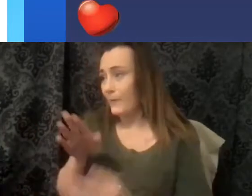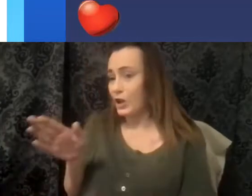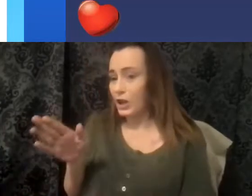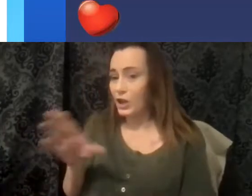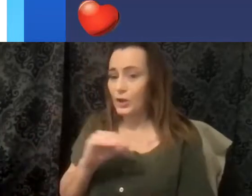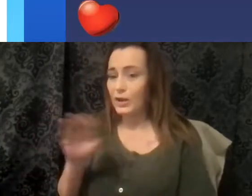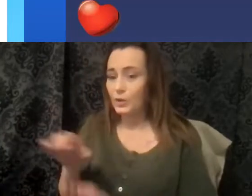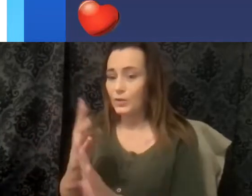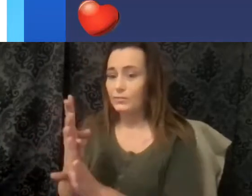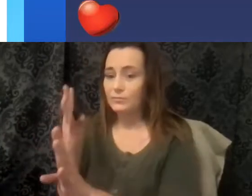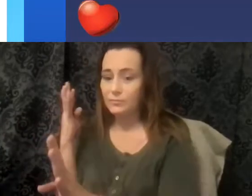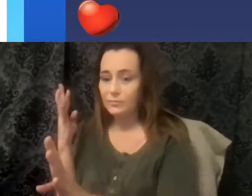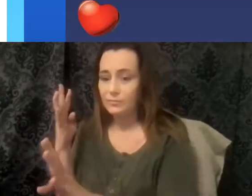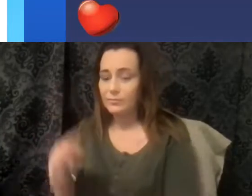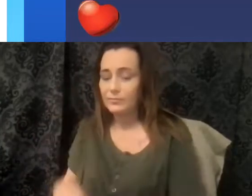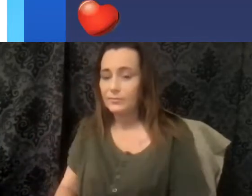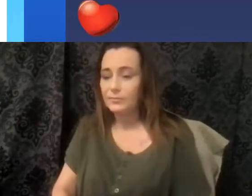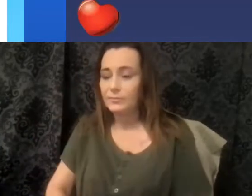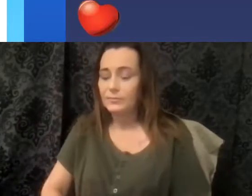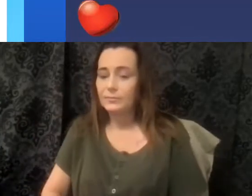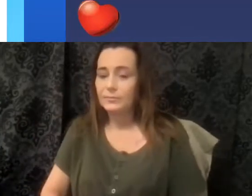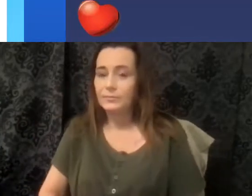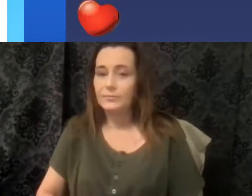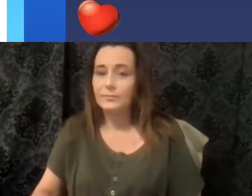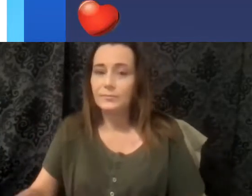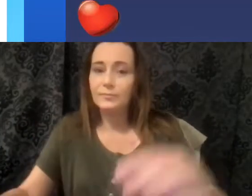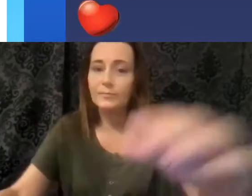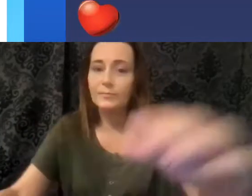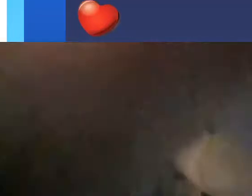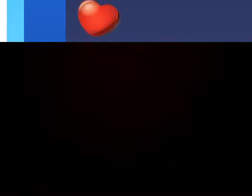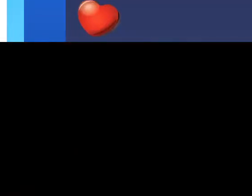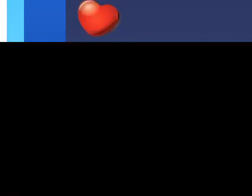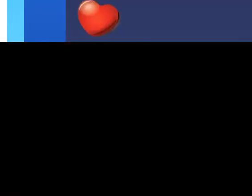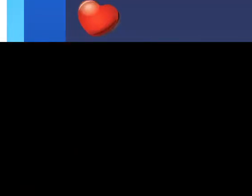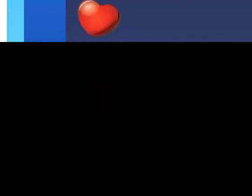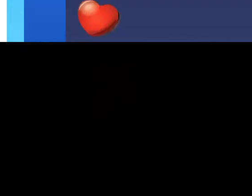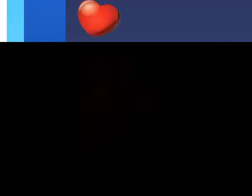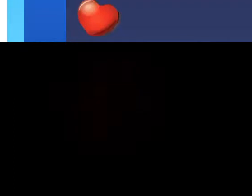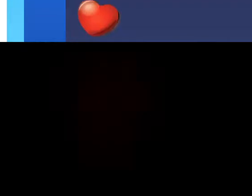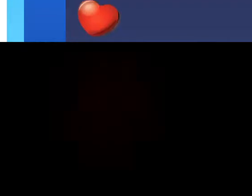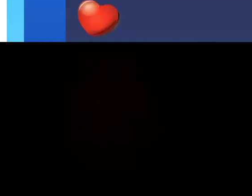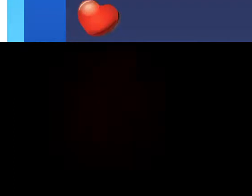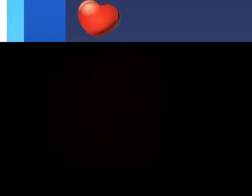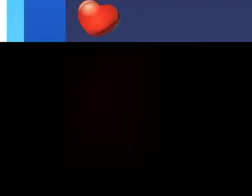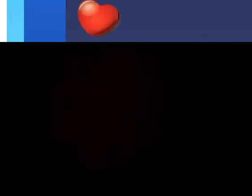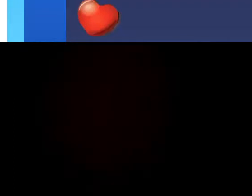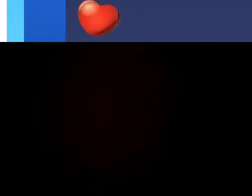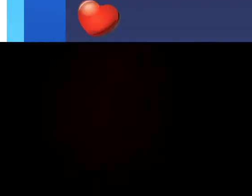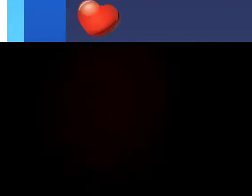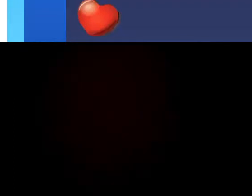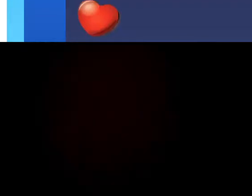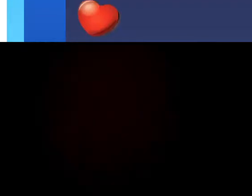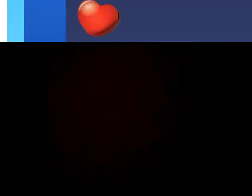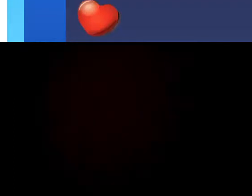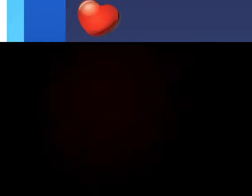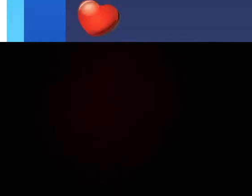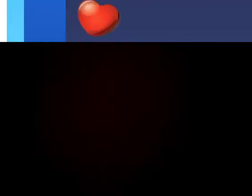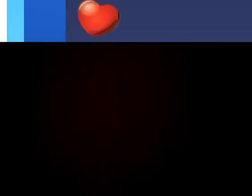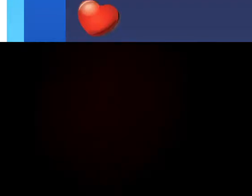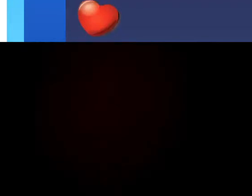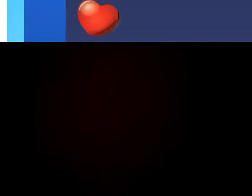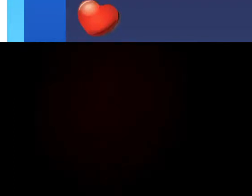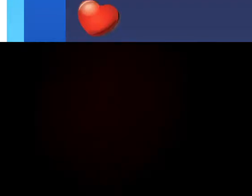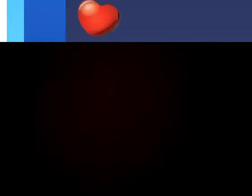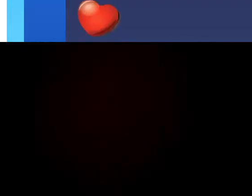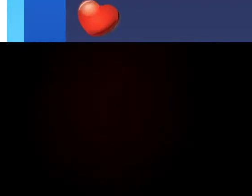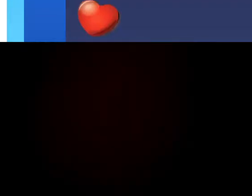it because Mike's having a hard time picking you up. Just doing a call on, right? So I know we have a bunch of questions, and I got